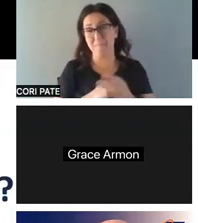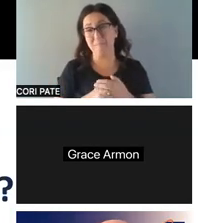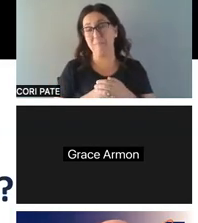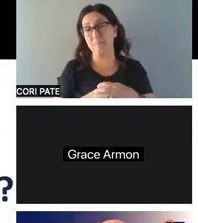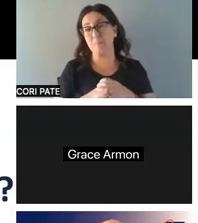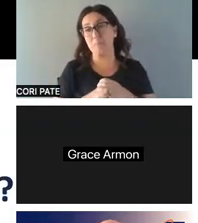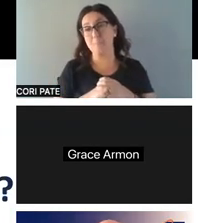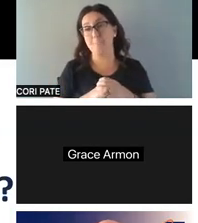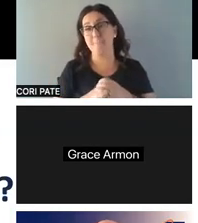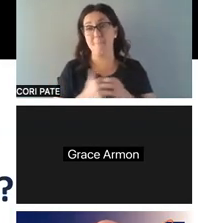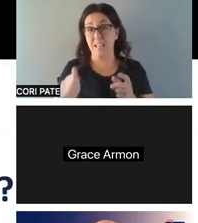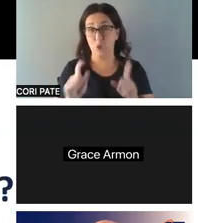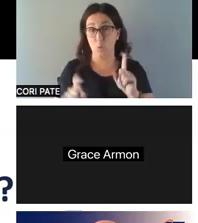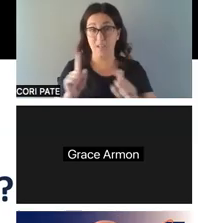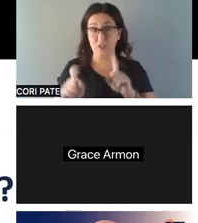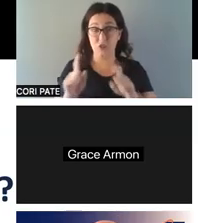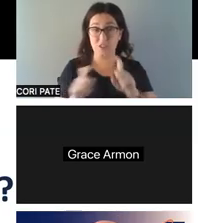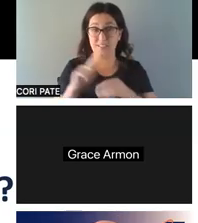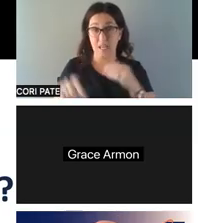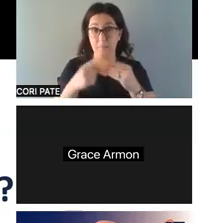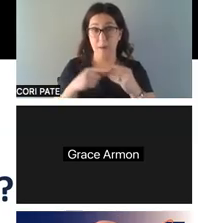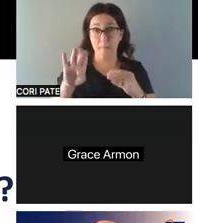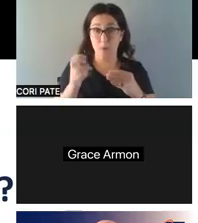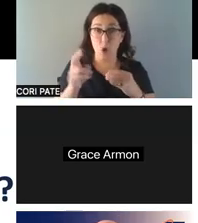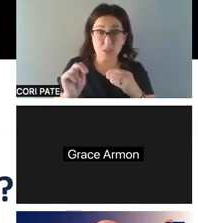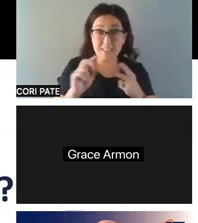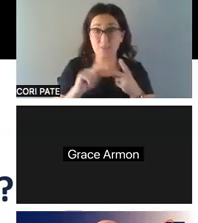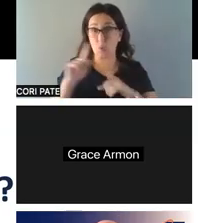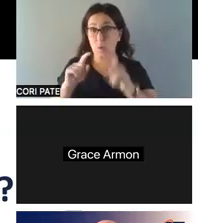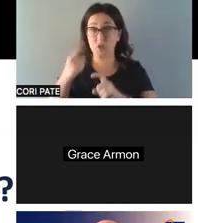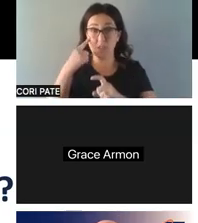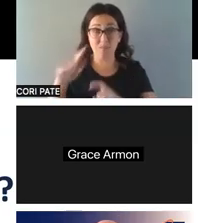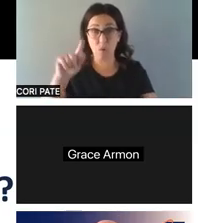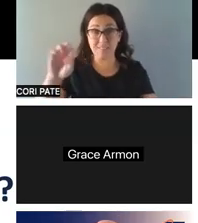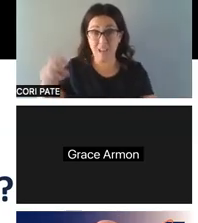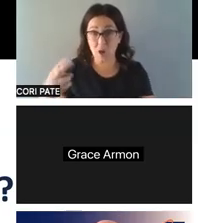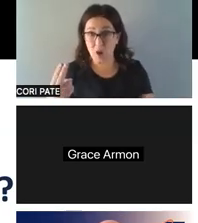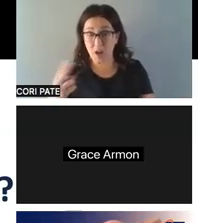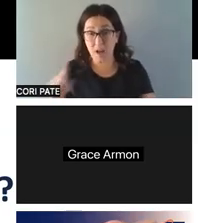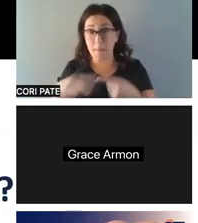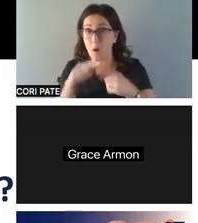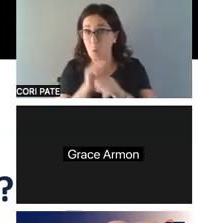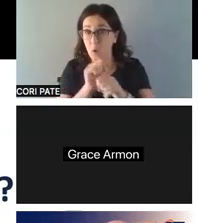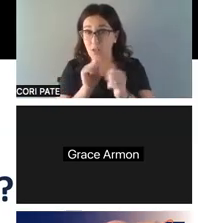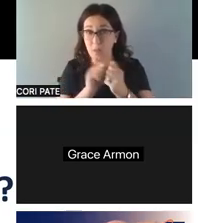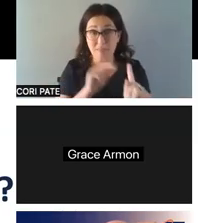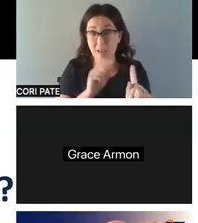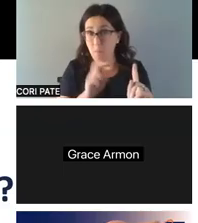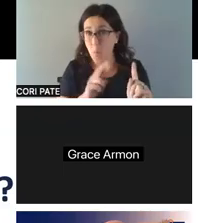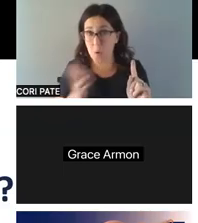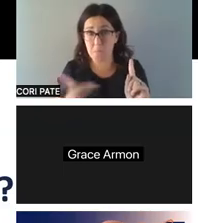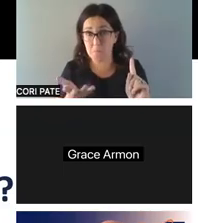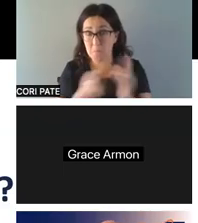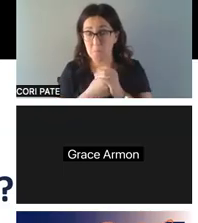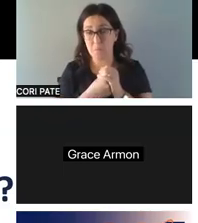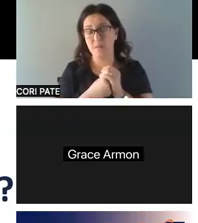Any questions about Barton? Any questions for Tara about working with Barton?